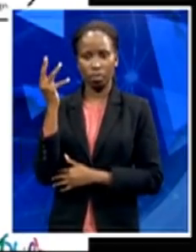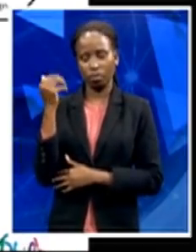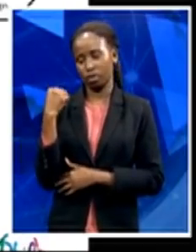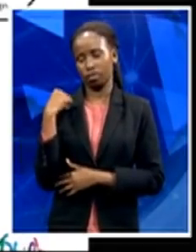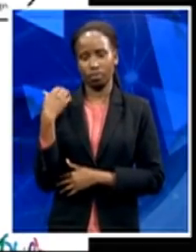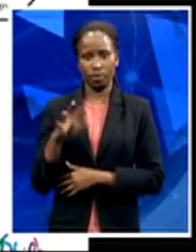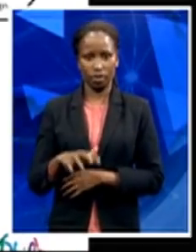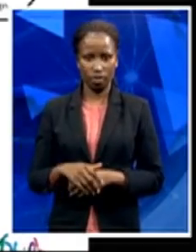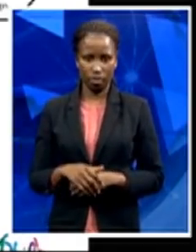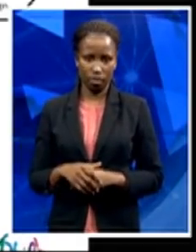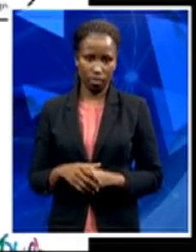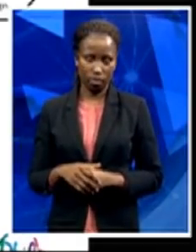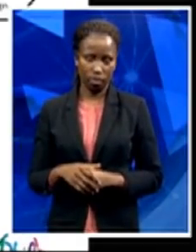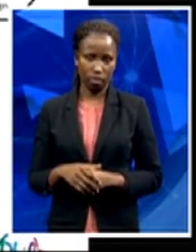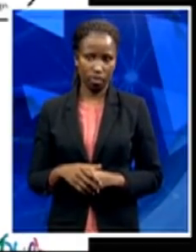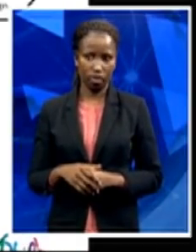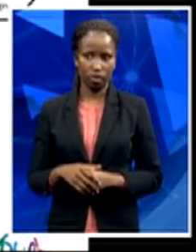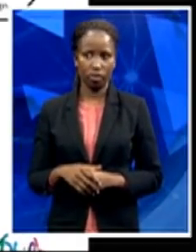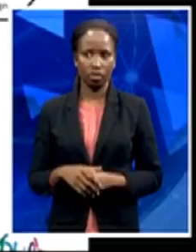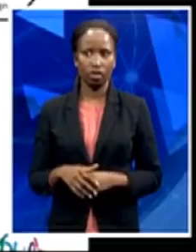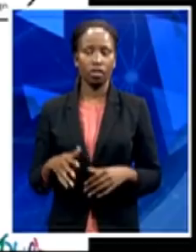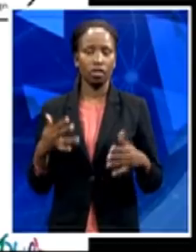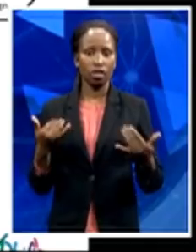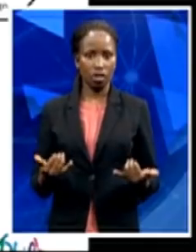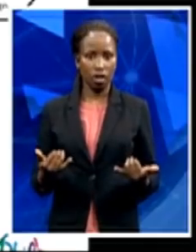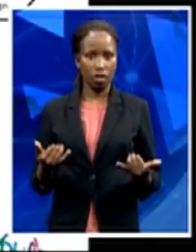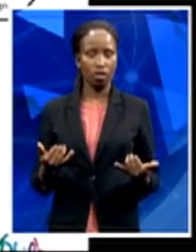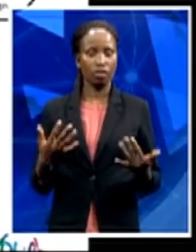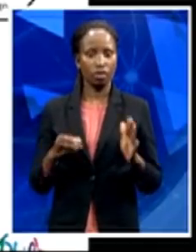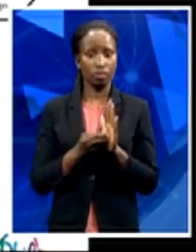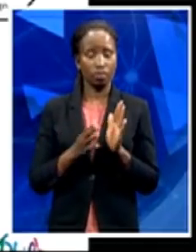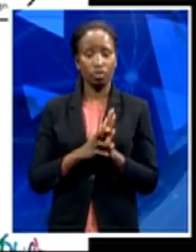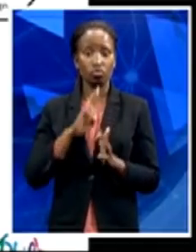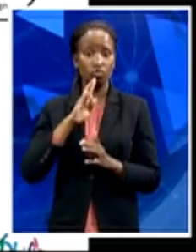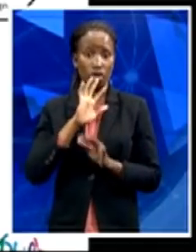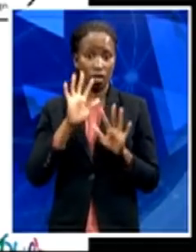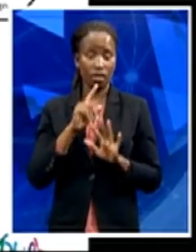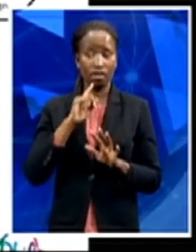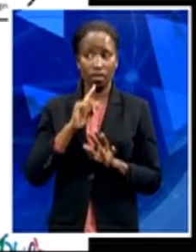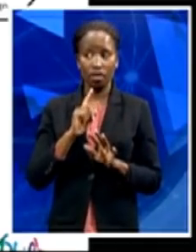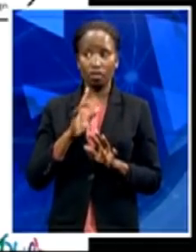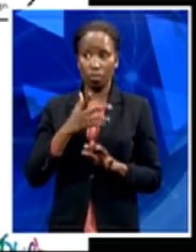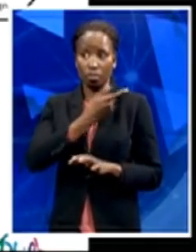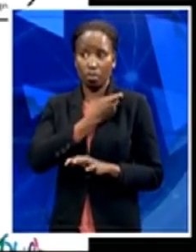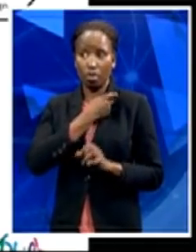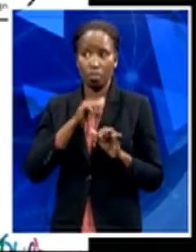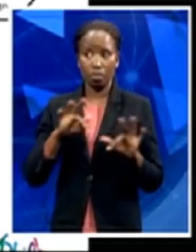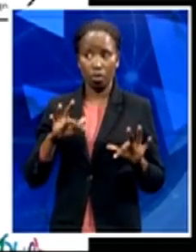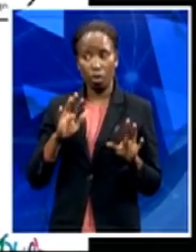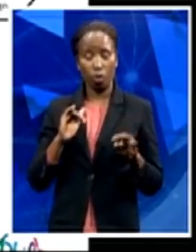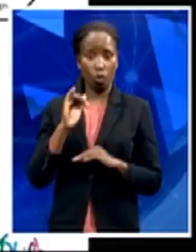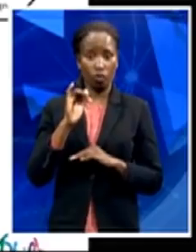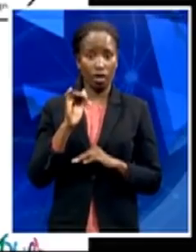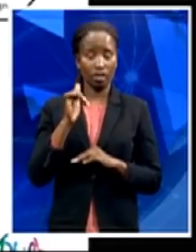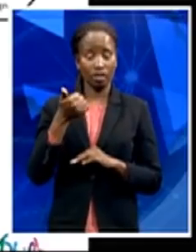marked in red, where we have said that we'll be vaccinating those that are above 60, and we'll continue vaccinating those